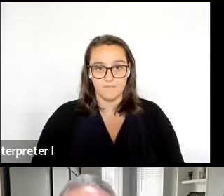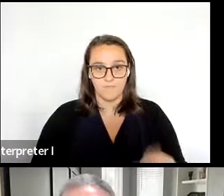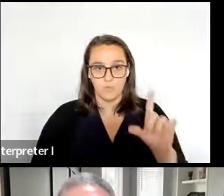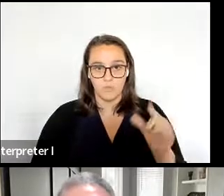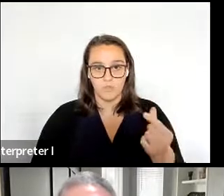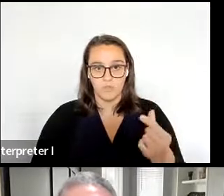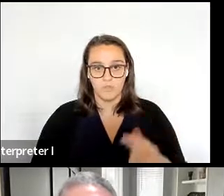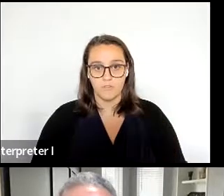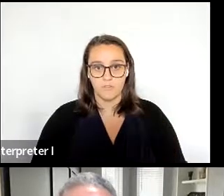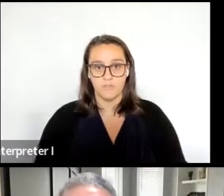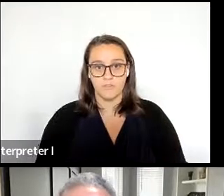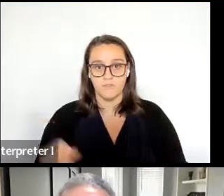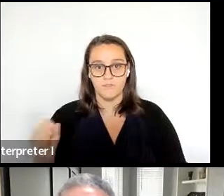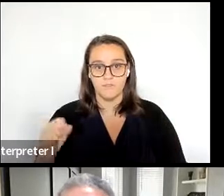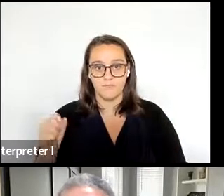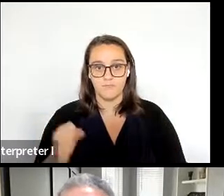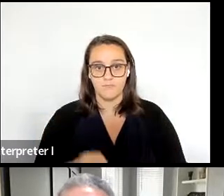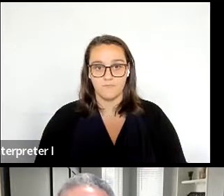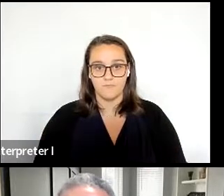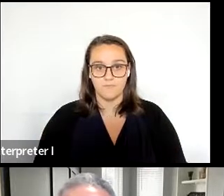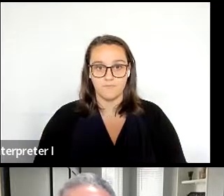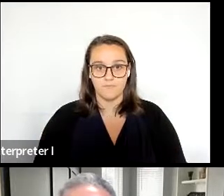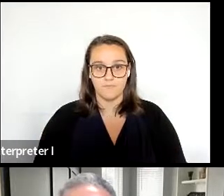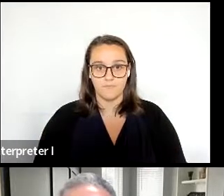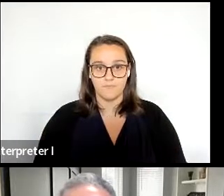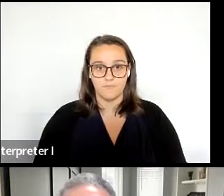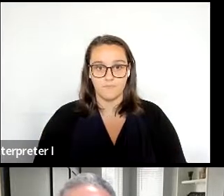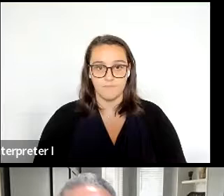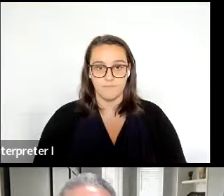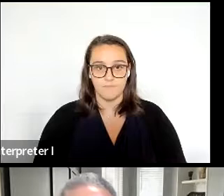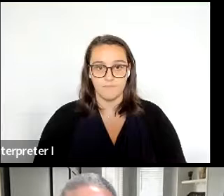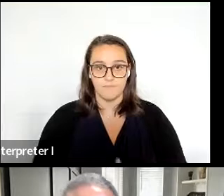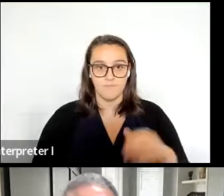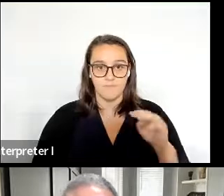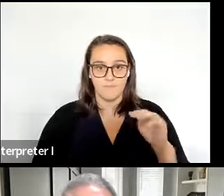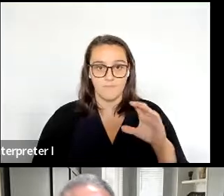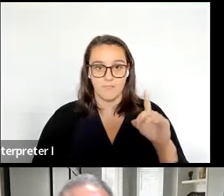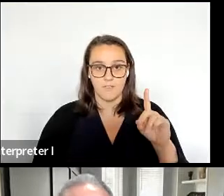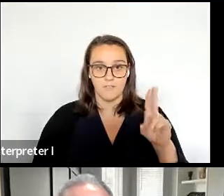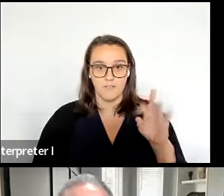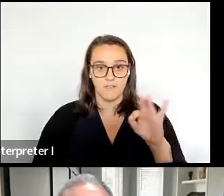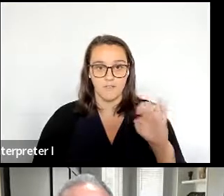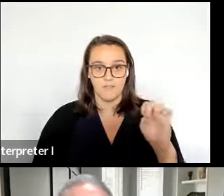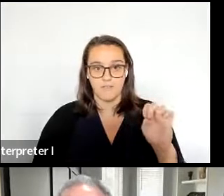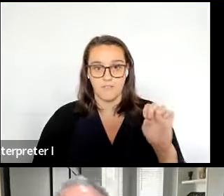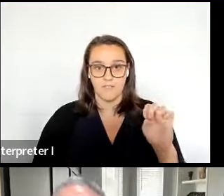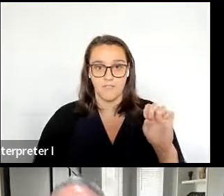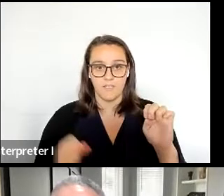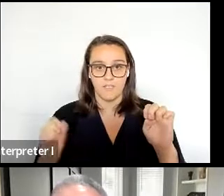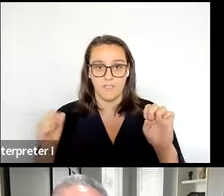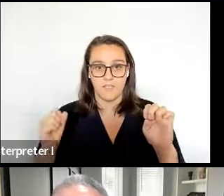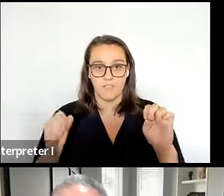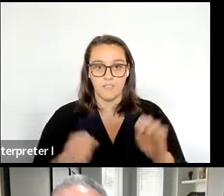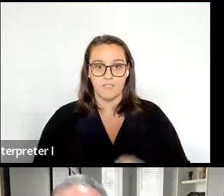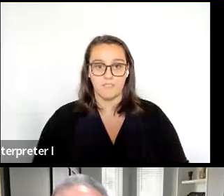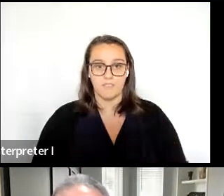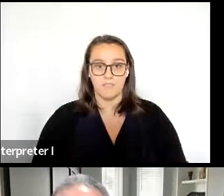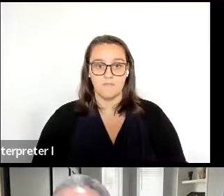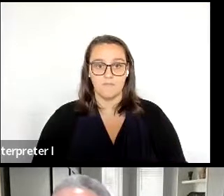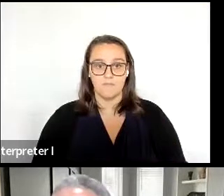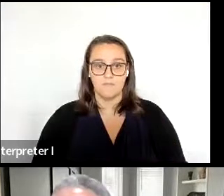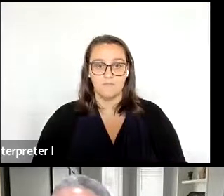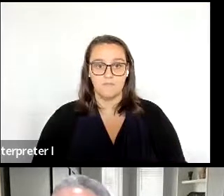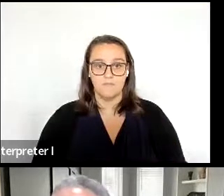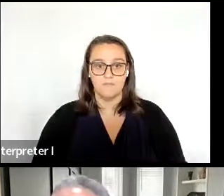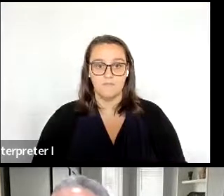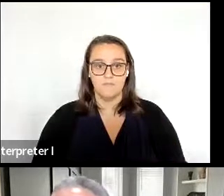George. Yes. Councilmember Louis George votes yes. Councilmember McDuffie. Yes. Councilmember McDuffie votes